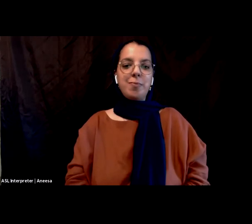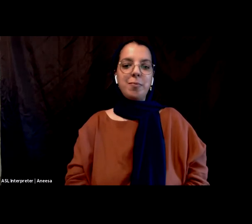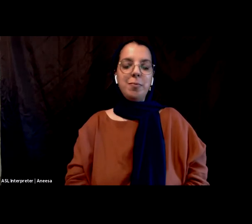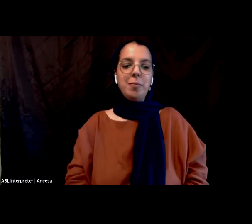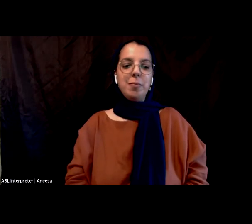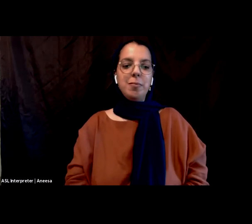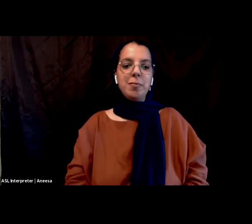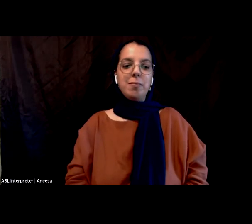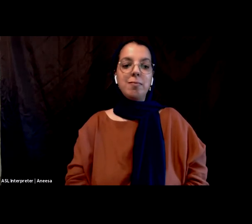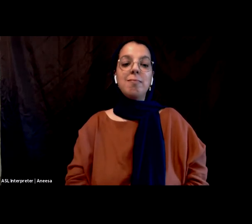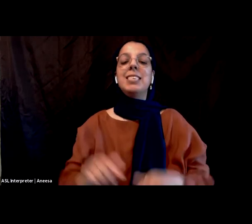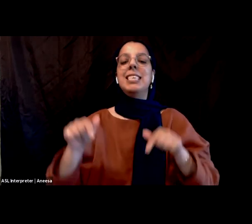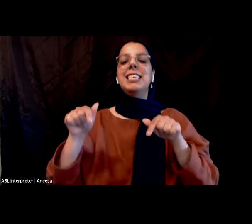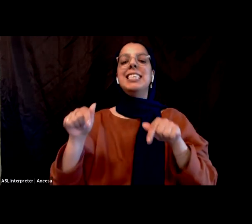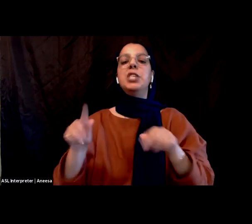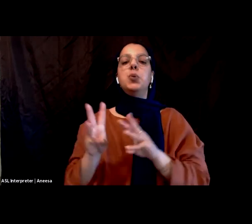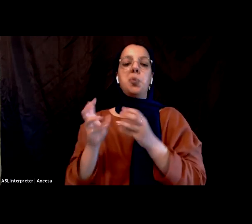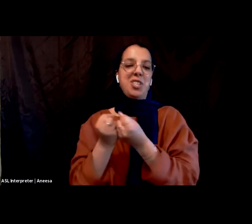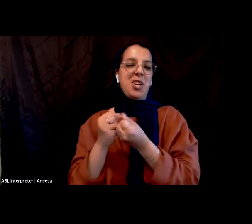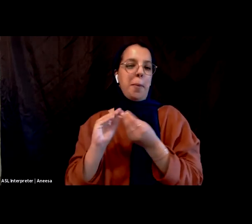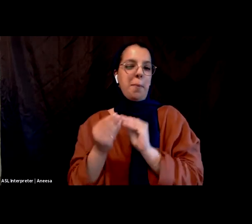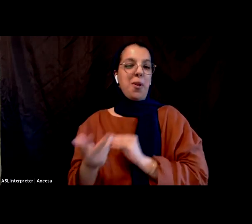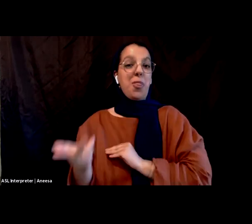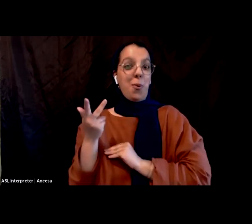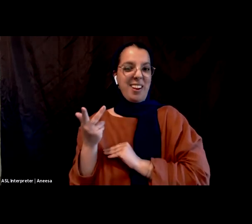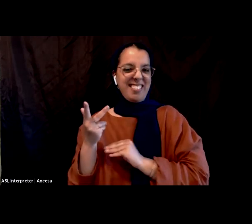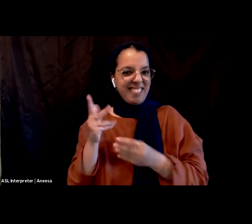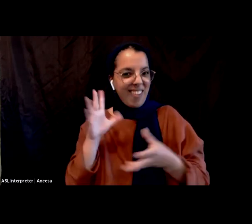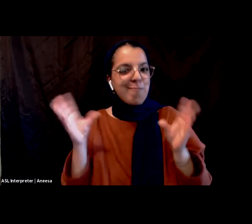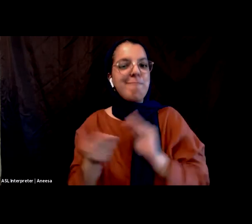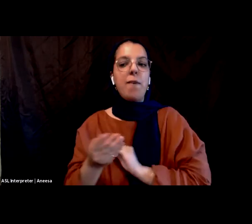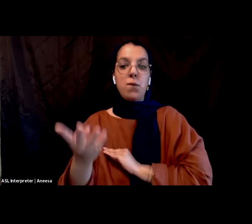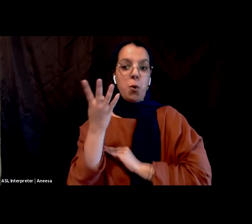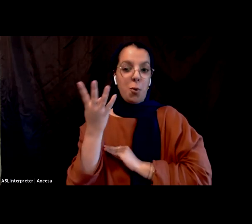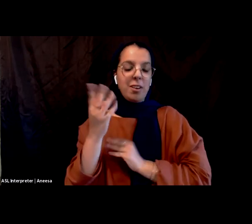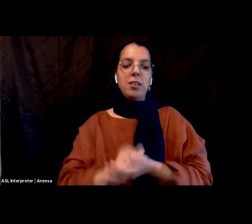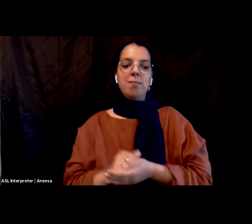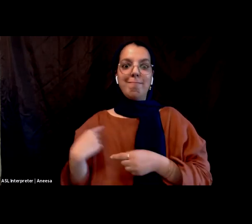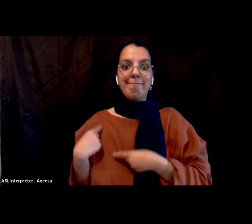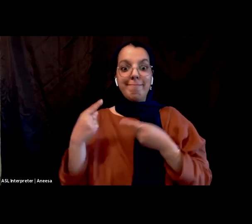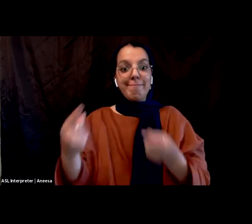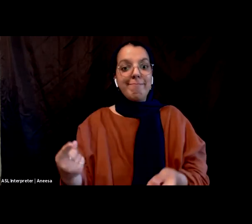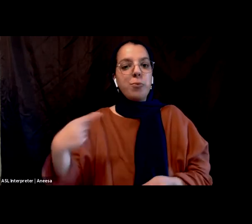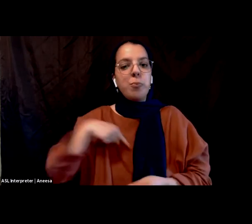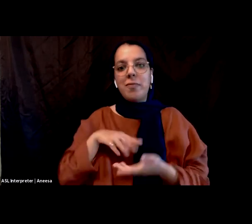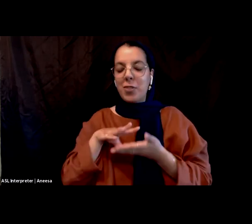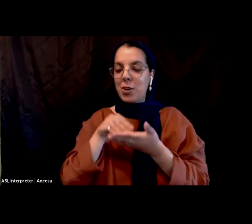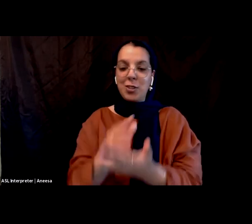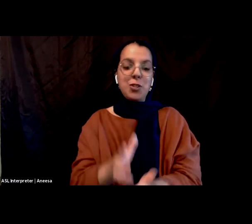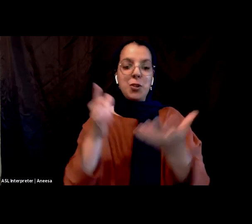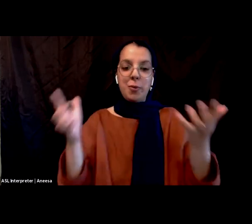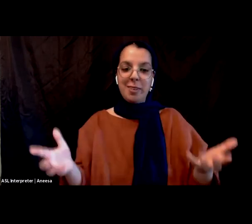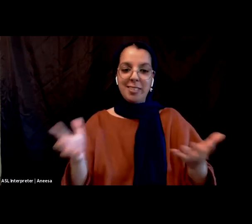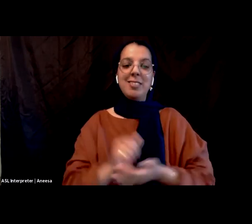we are on session 3 of our 4-part series. We've been able to learn so much about what